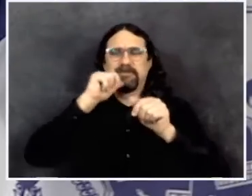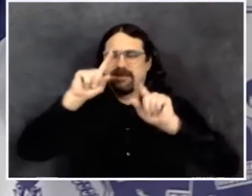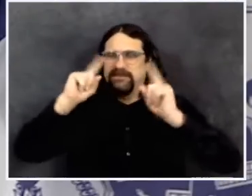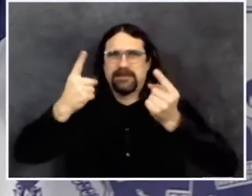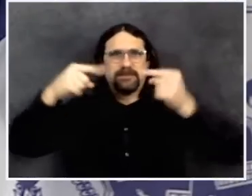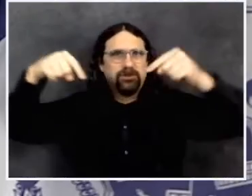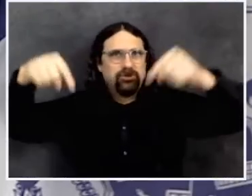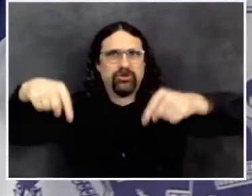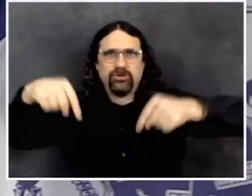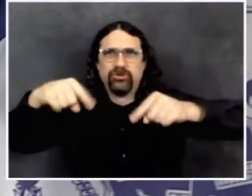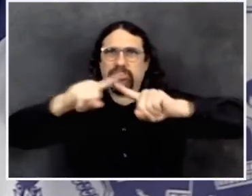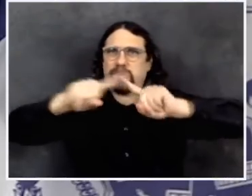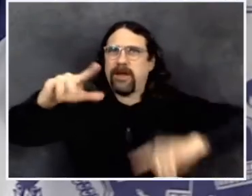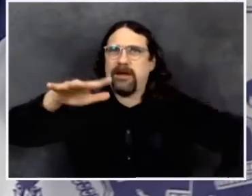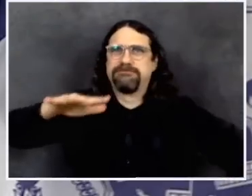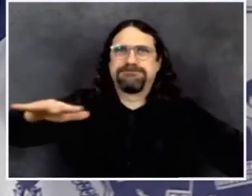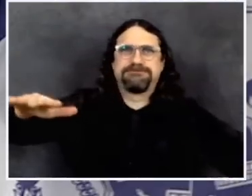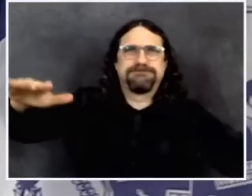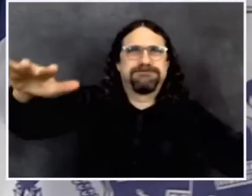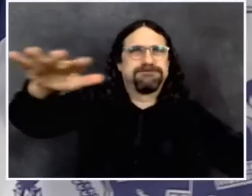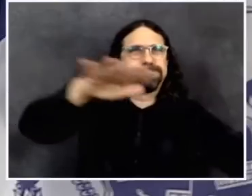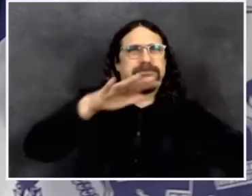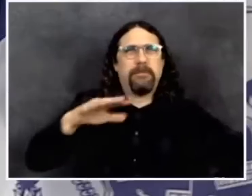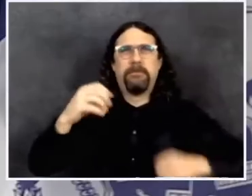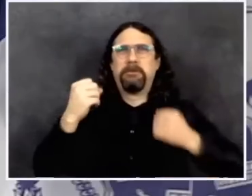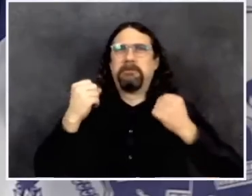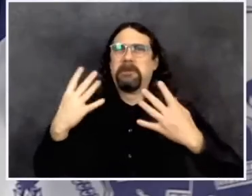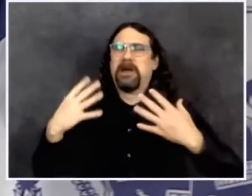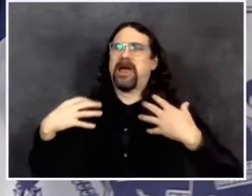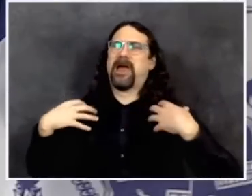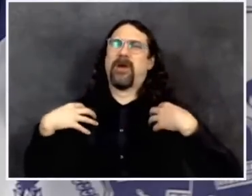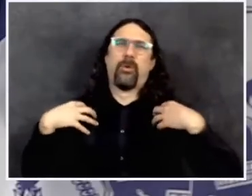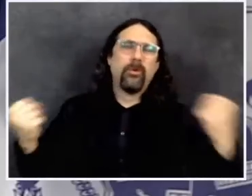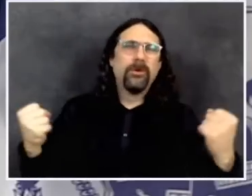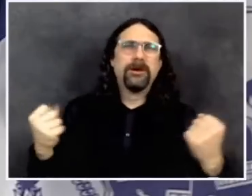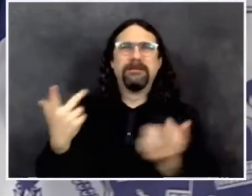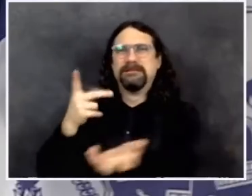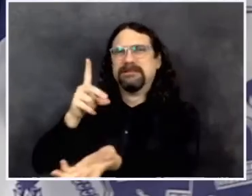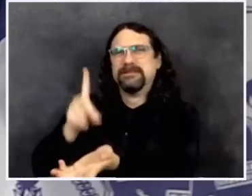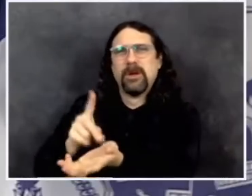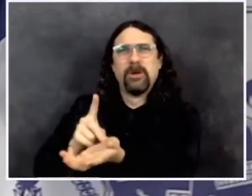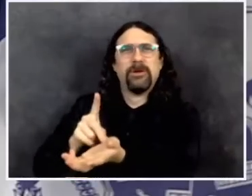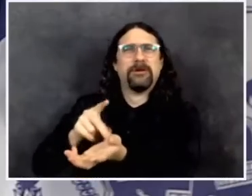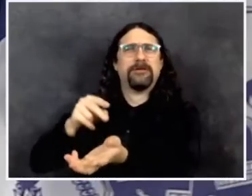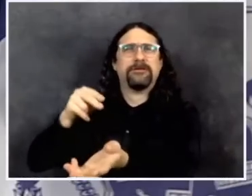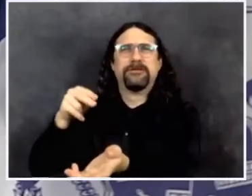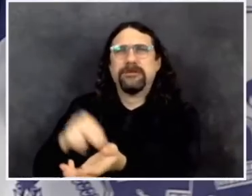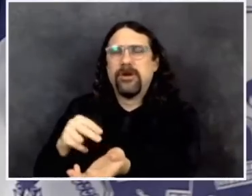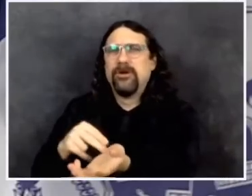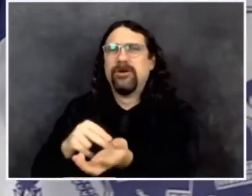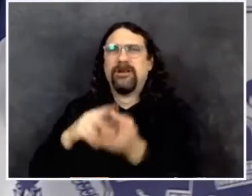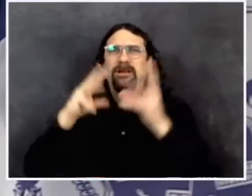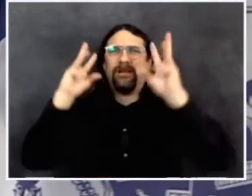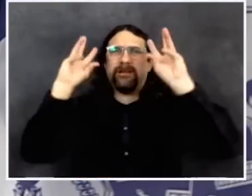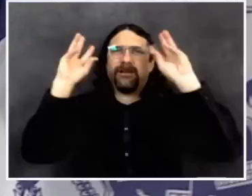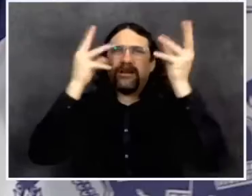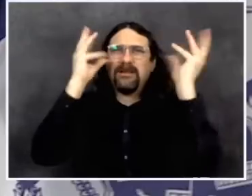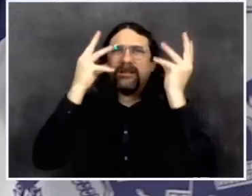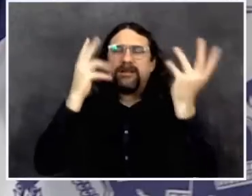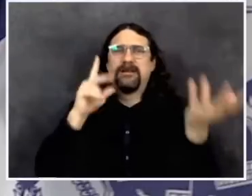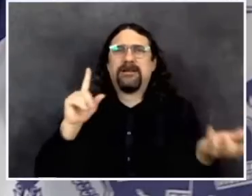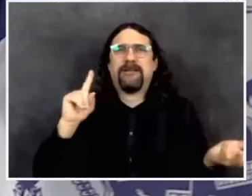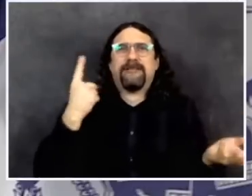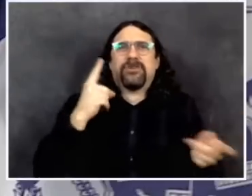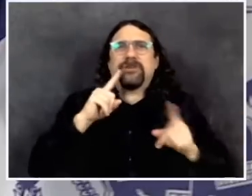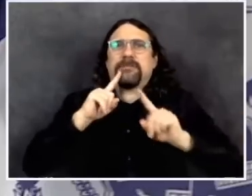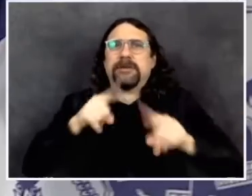first responders, and so many acts of kindness that we've seen in our city. But there's also an everyday heroism that all